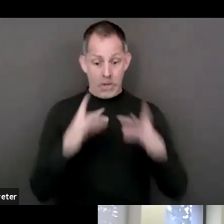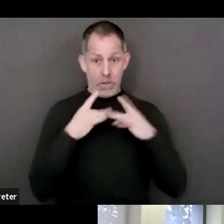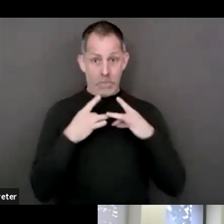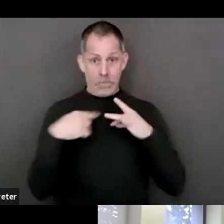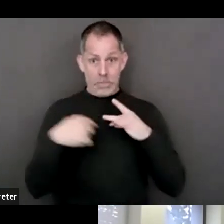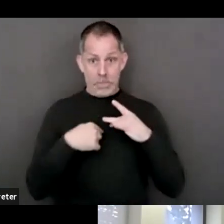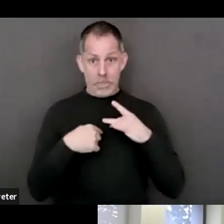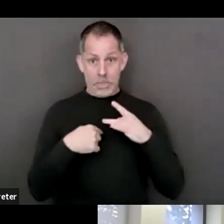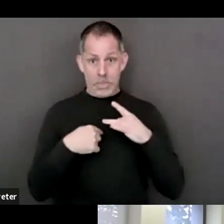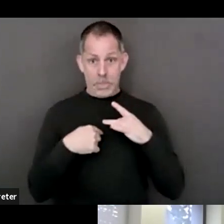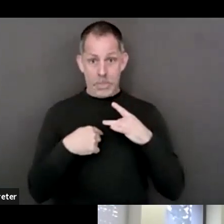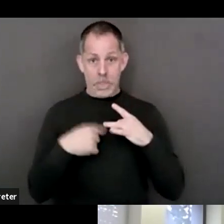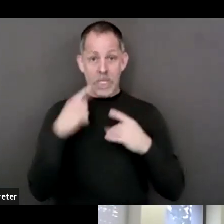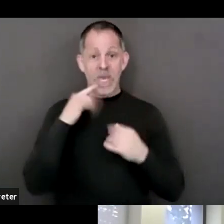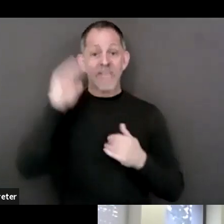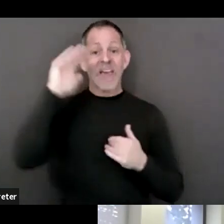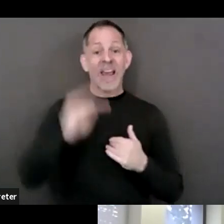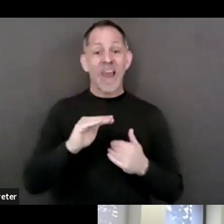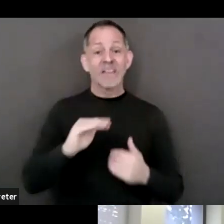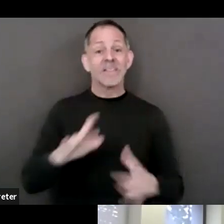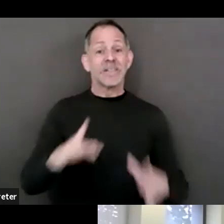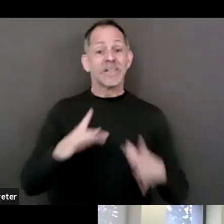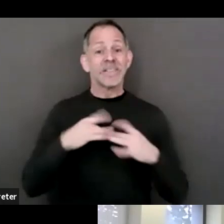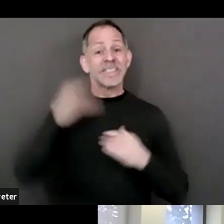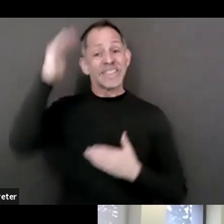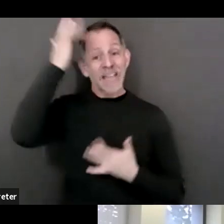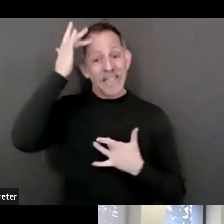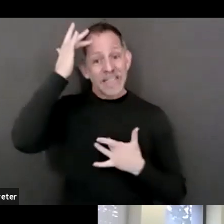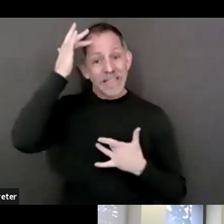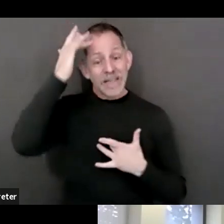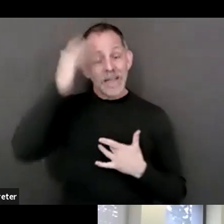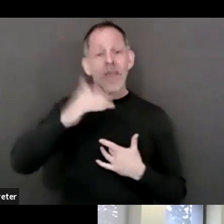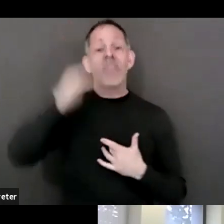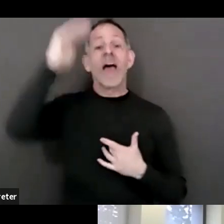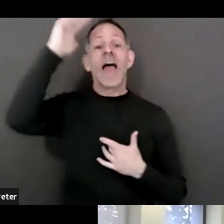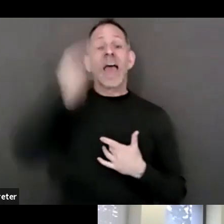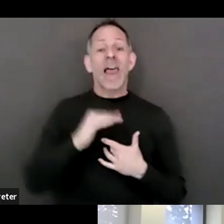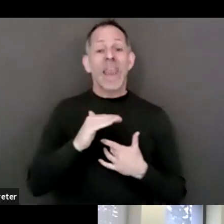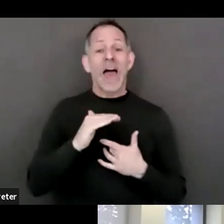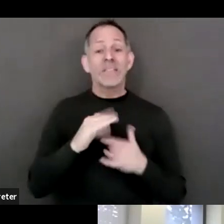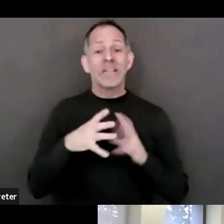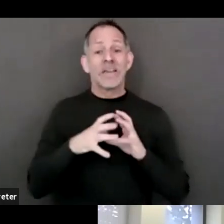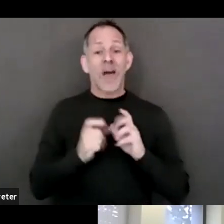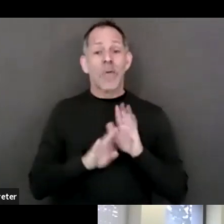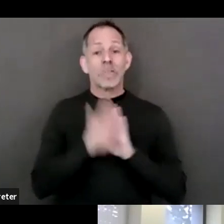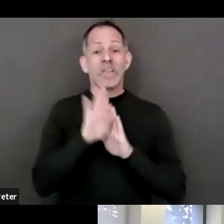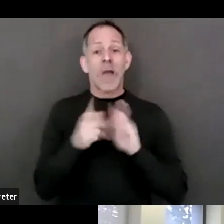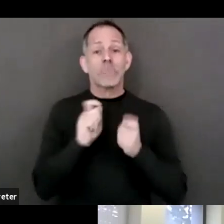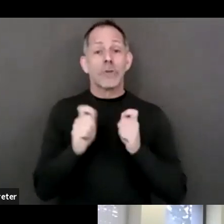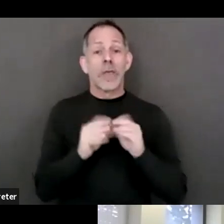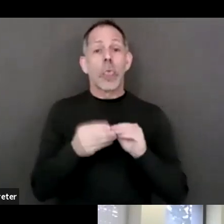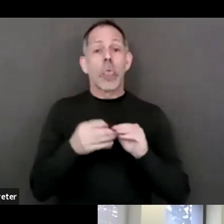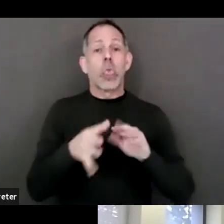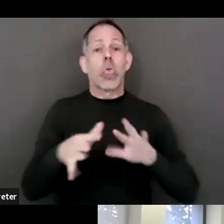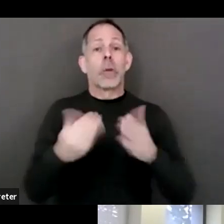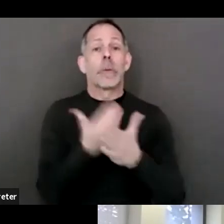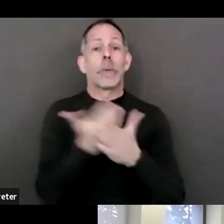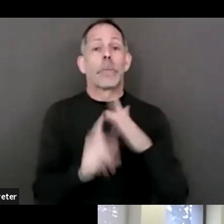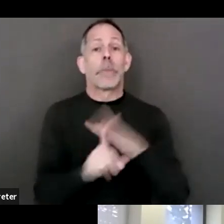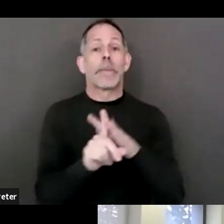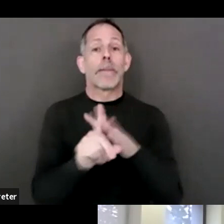through vaccination and through our prevention efforts to reducing the pool of infections from which those could arise.